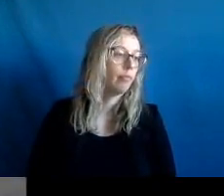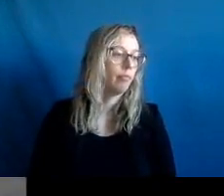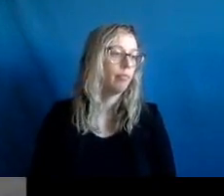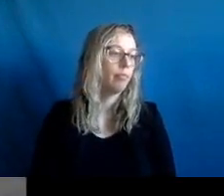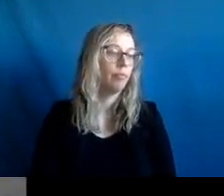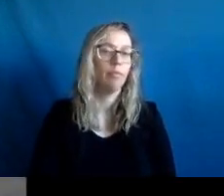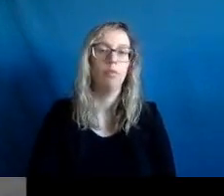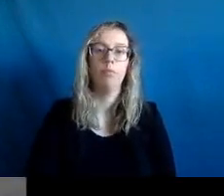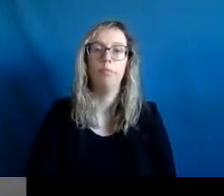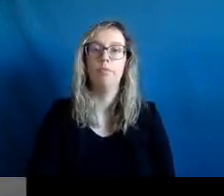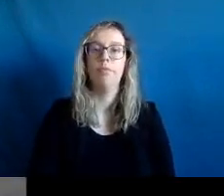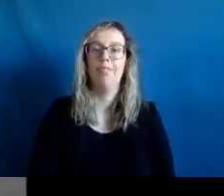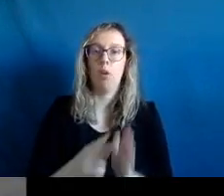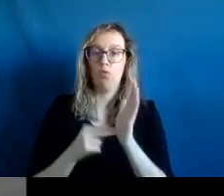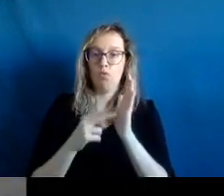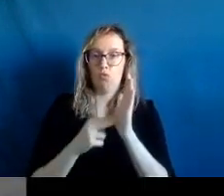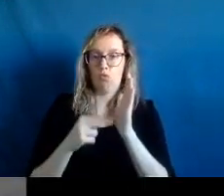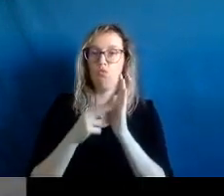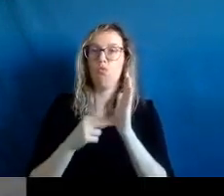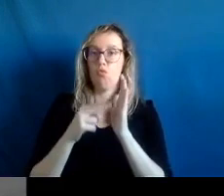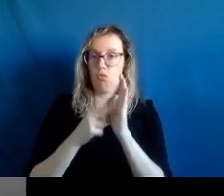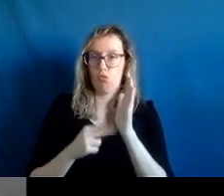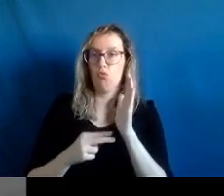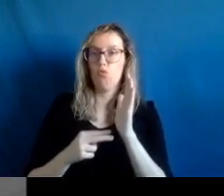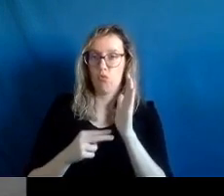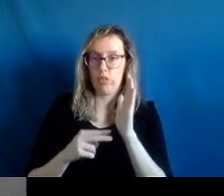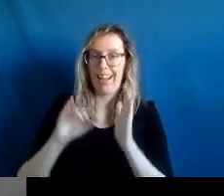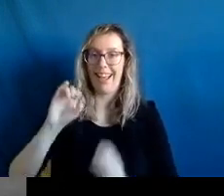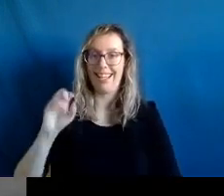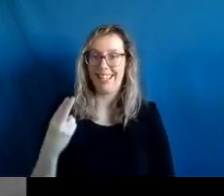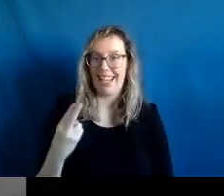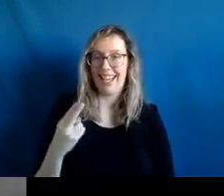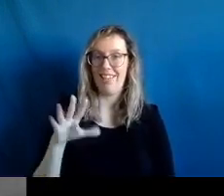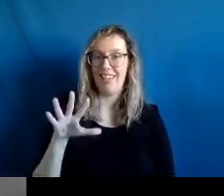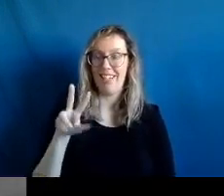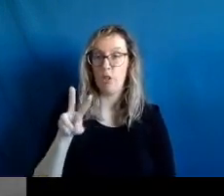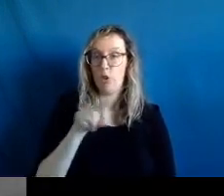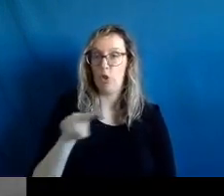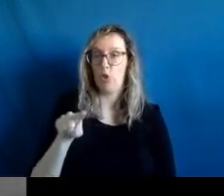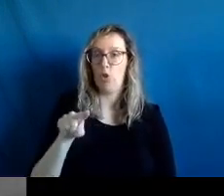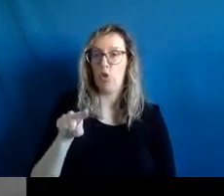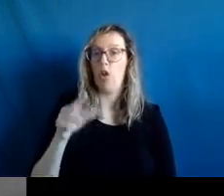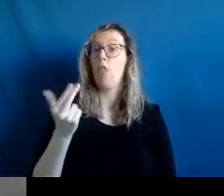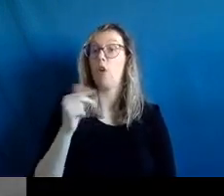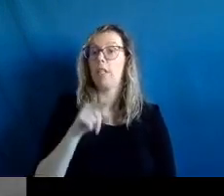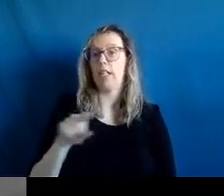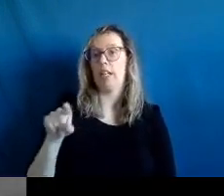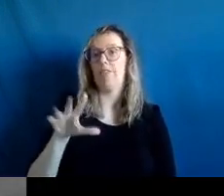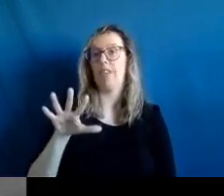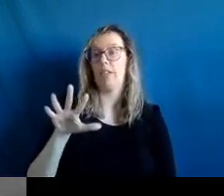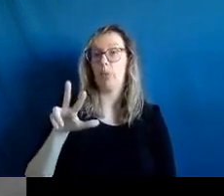A reading from Isaiah 52 and 53. 52, verse 13, to 53, verse